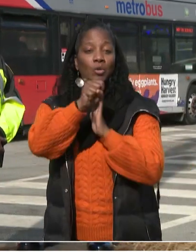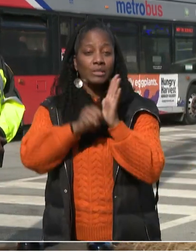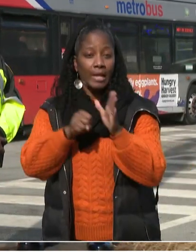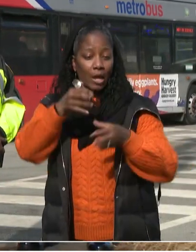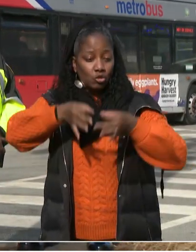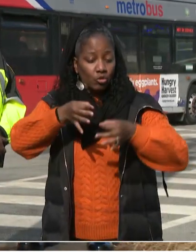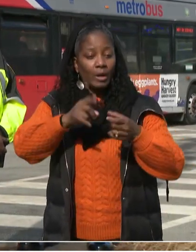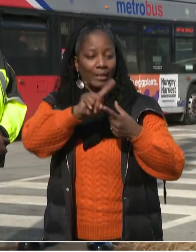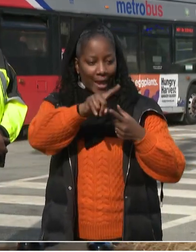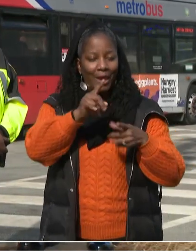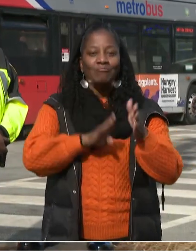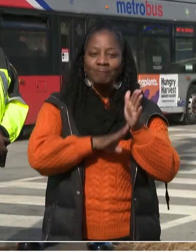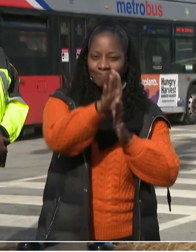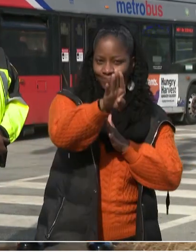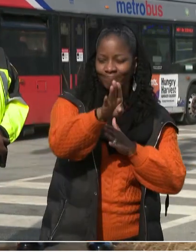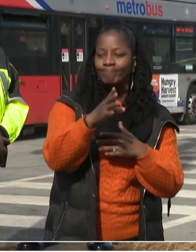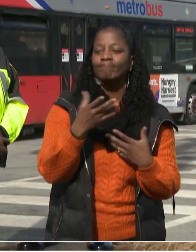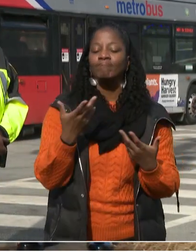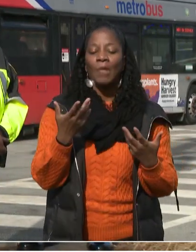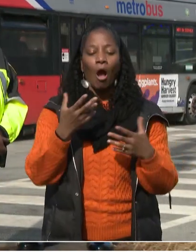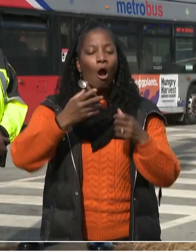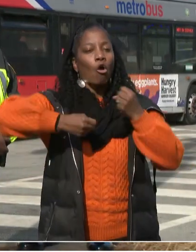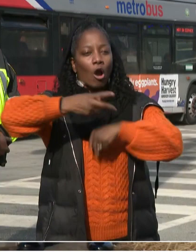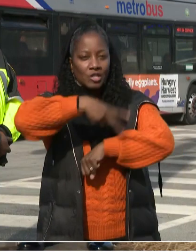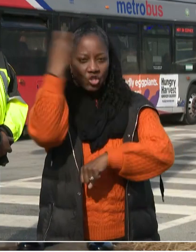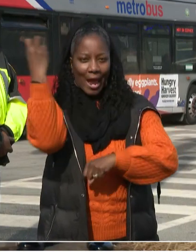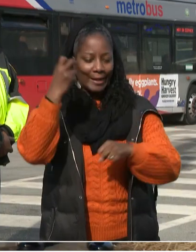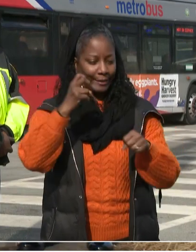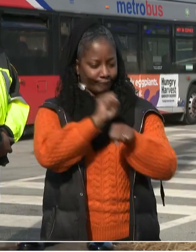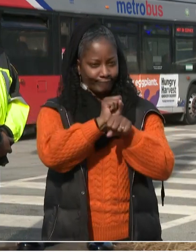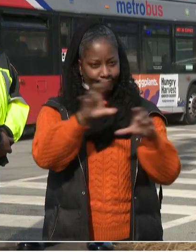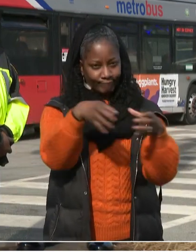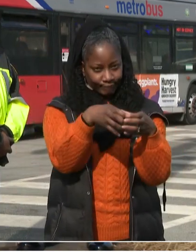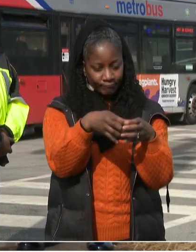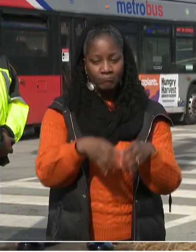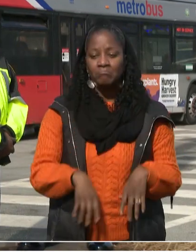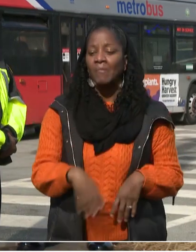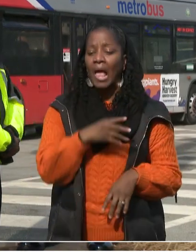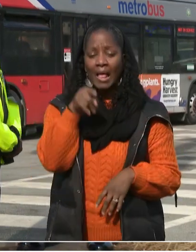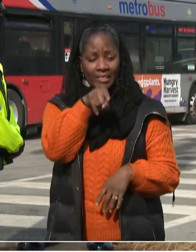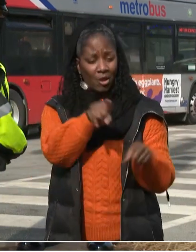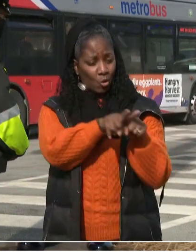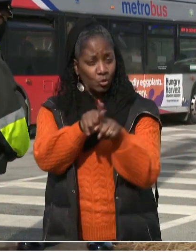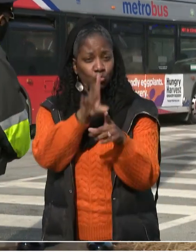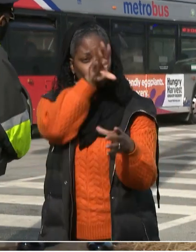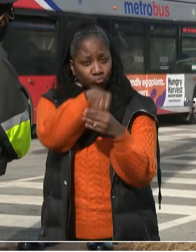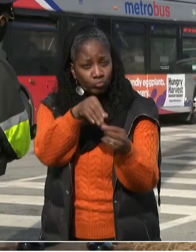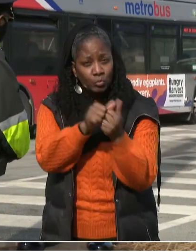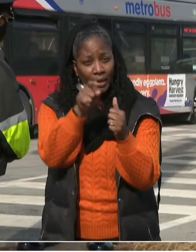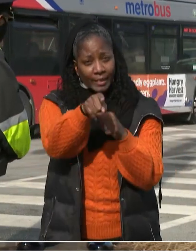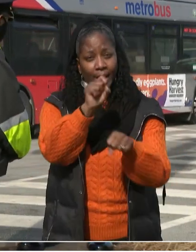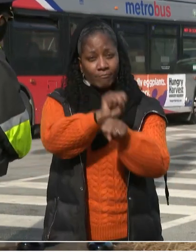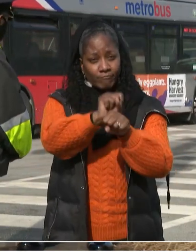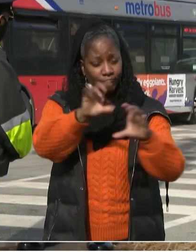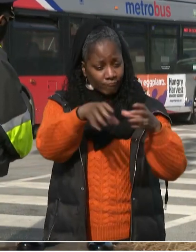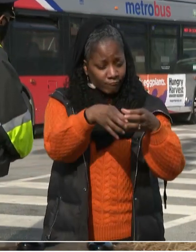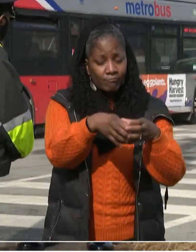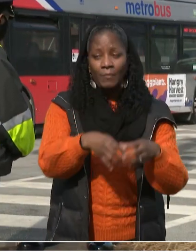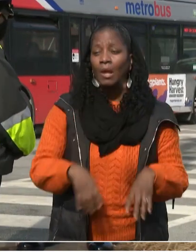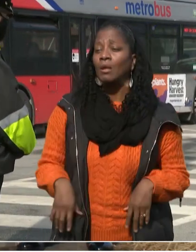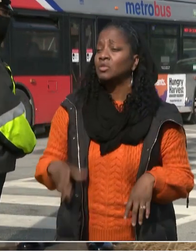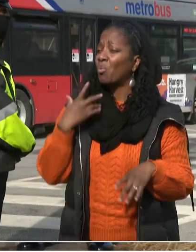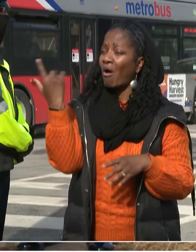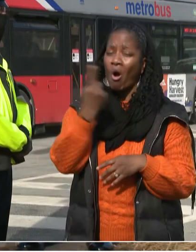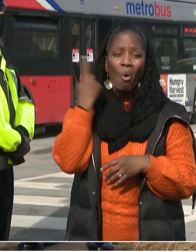a carjacking task force, and the government has participated also in that carjacking task force. And so we're all in regular